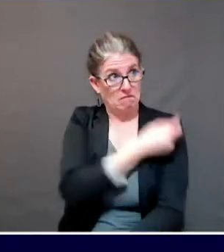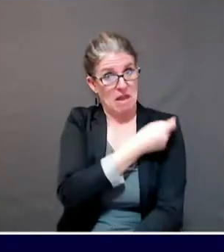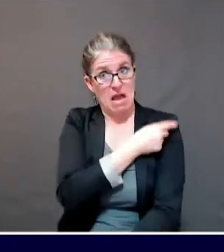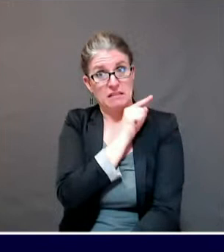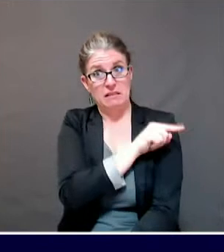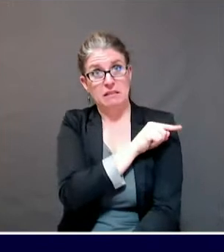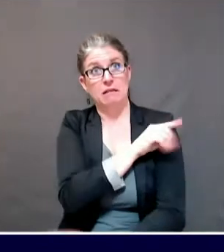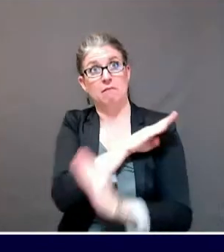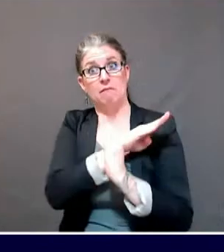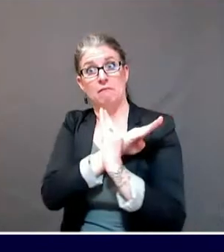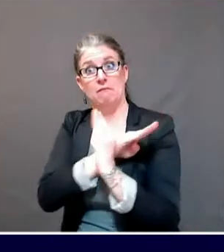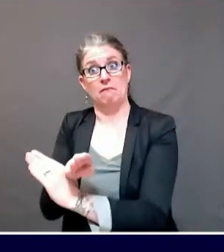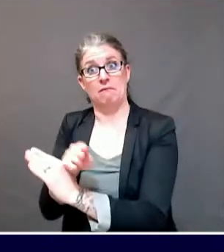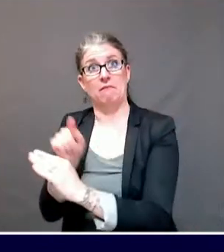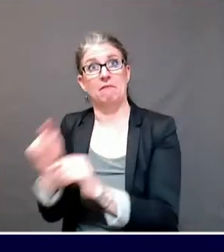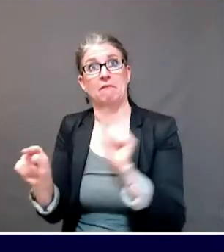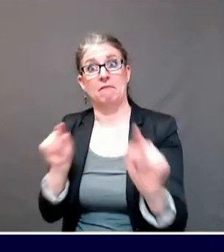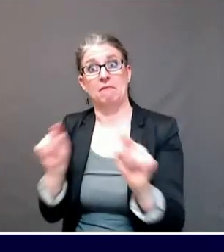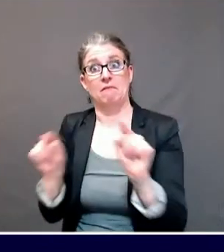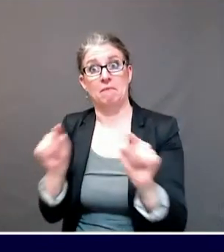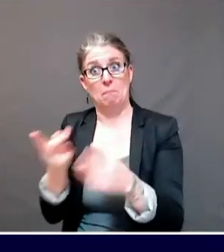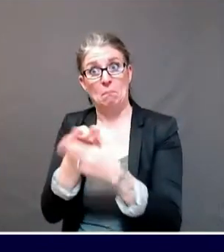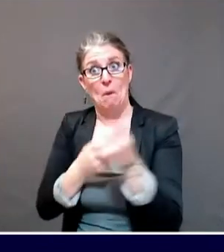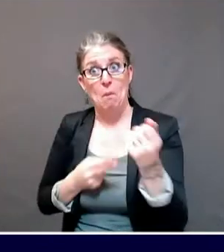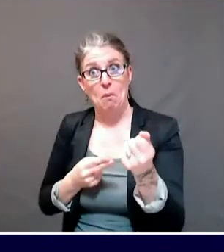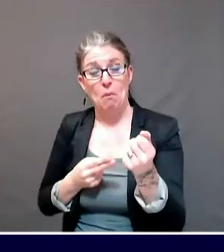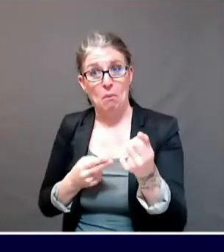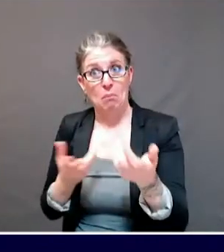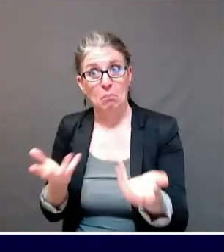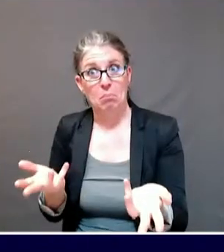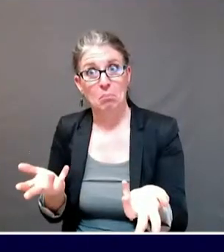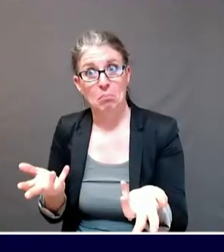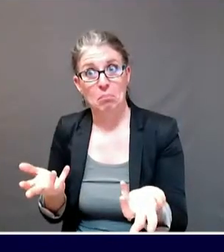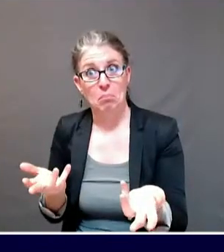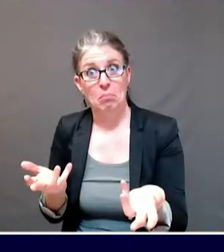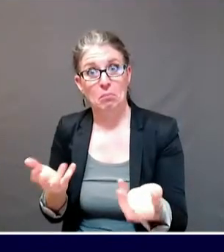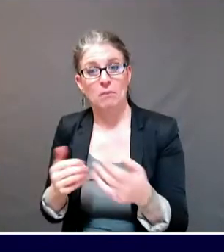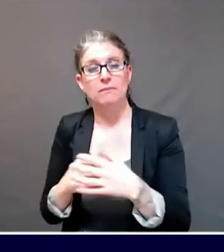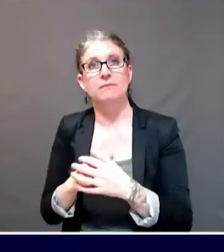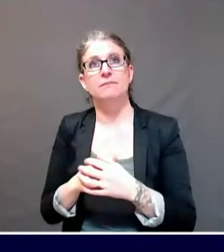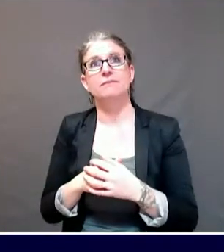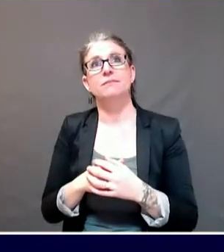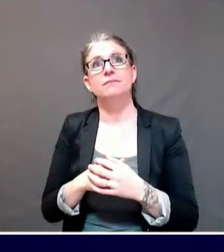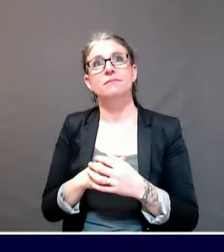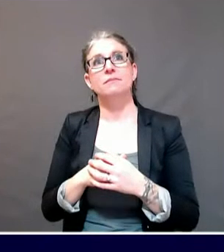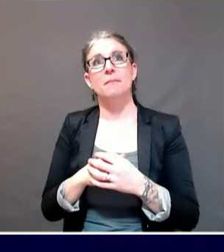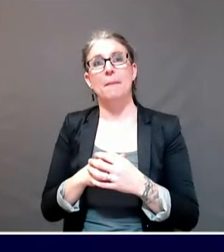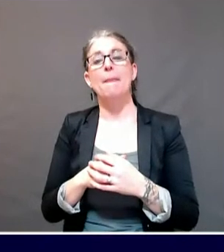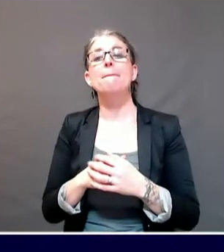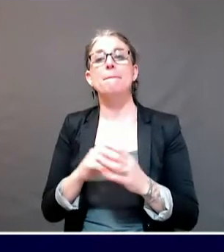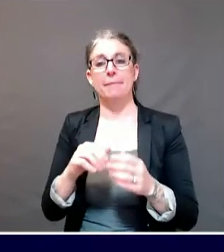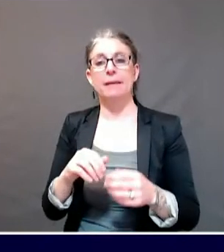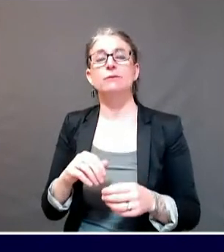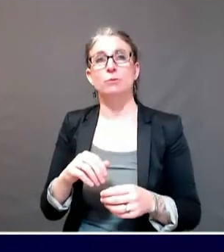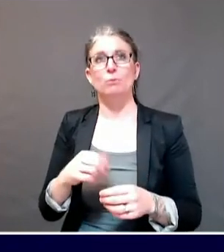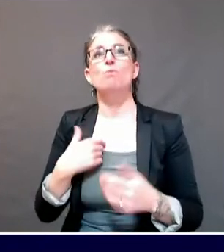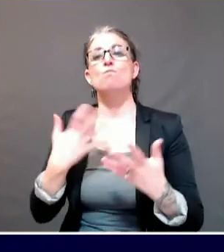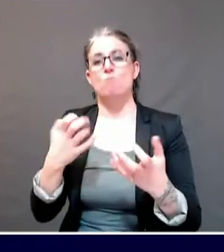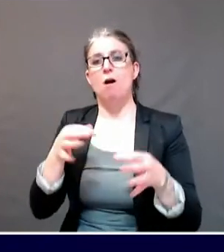As much as I regret having to say this, just when so many of us need and deserve a break from